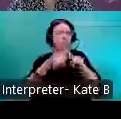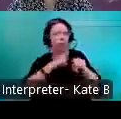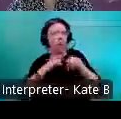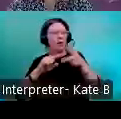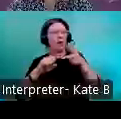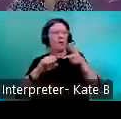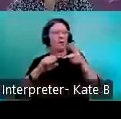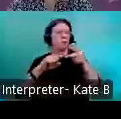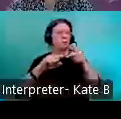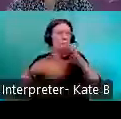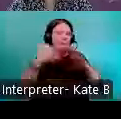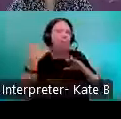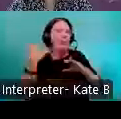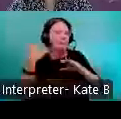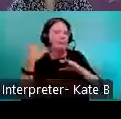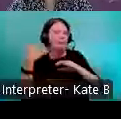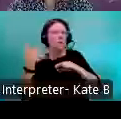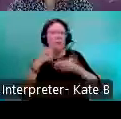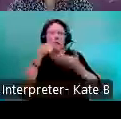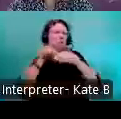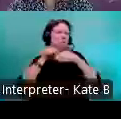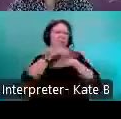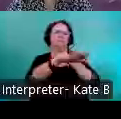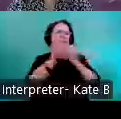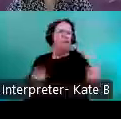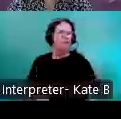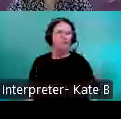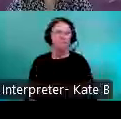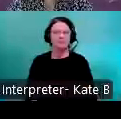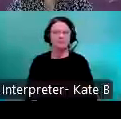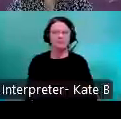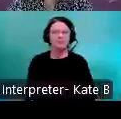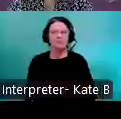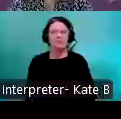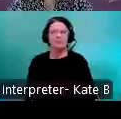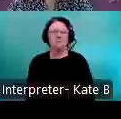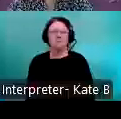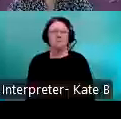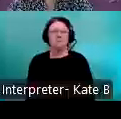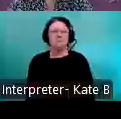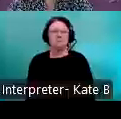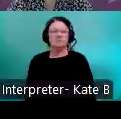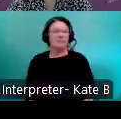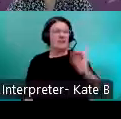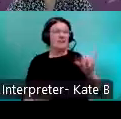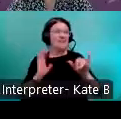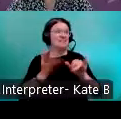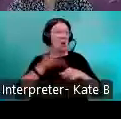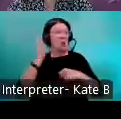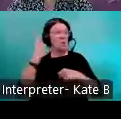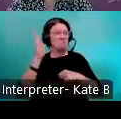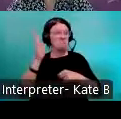to contact us and we are more than happy to mail those out. So those are our resources